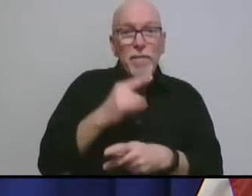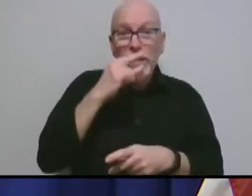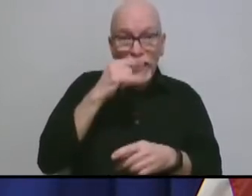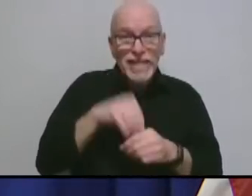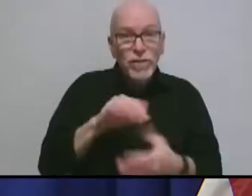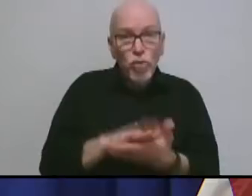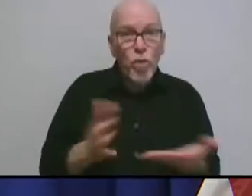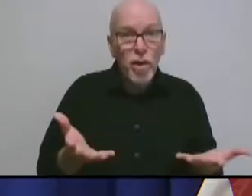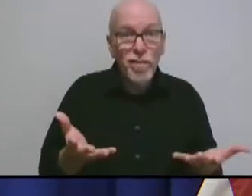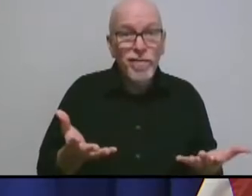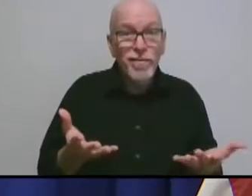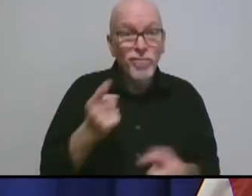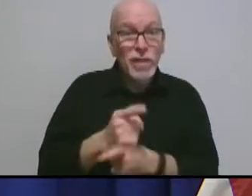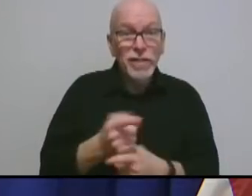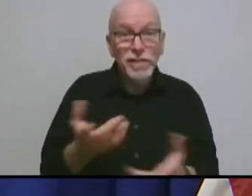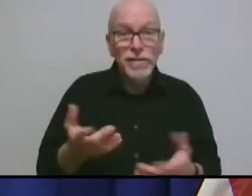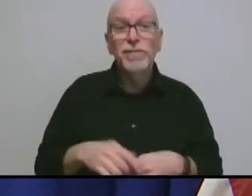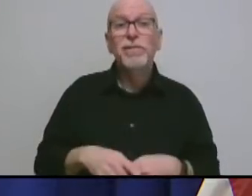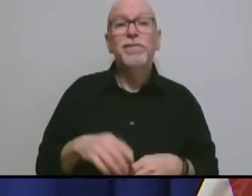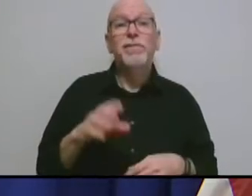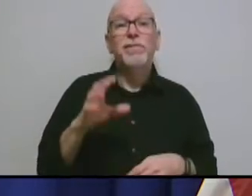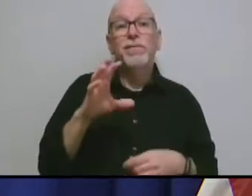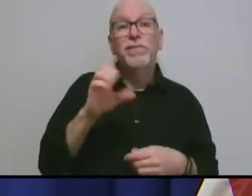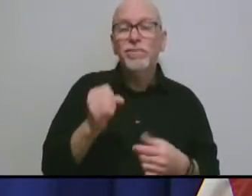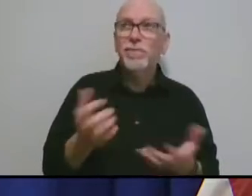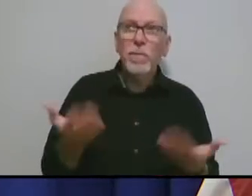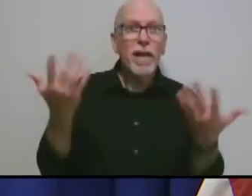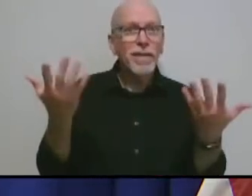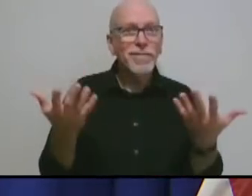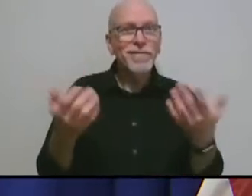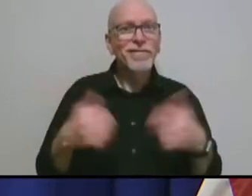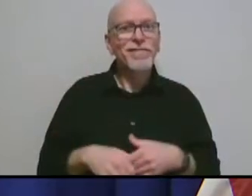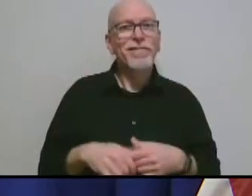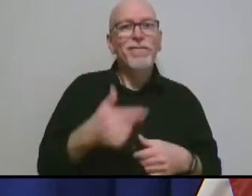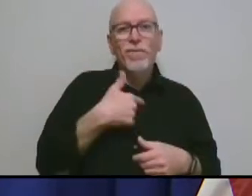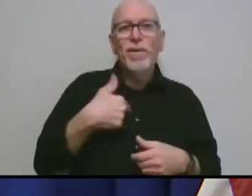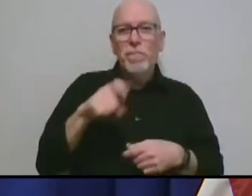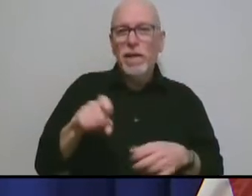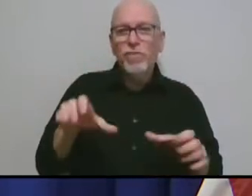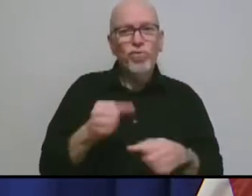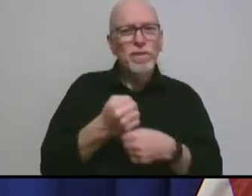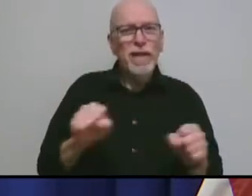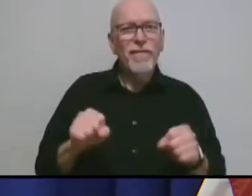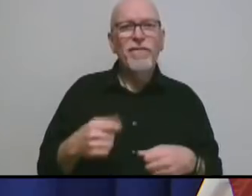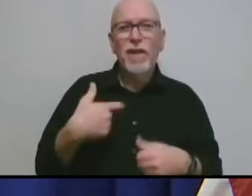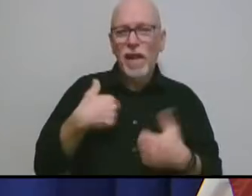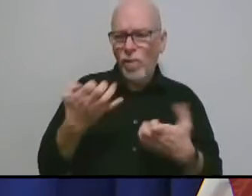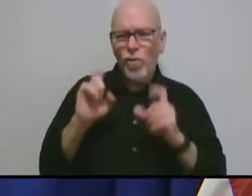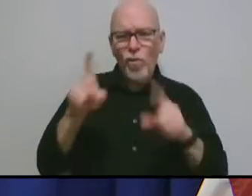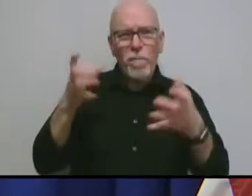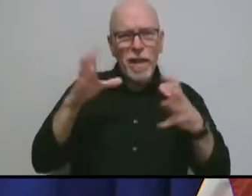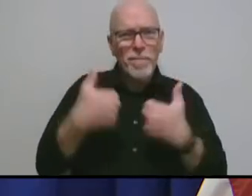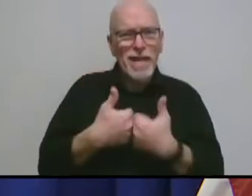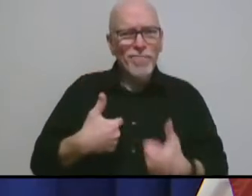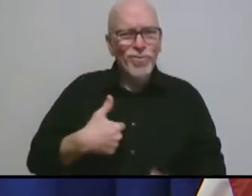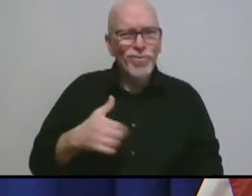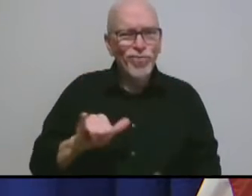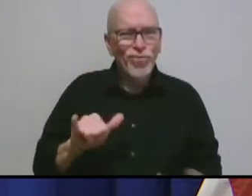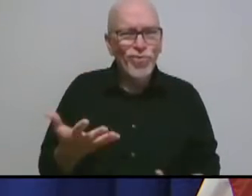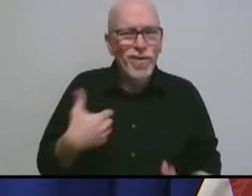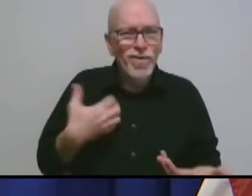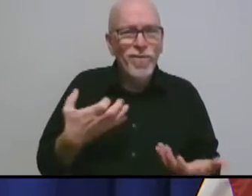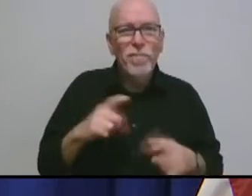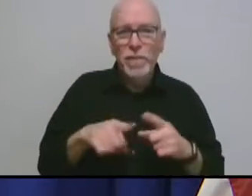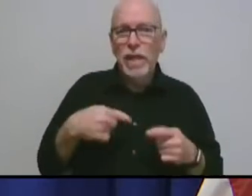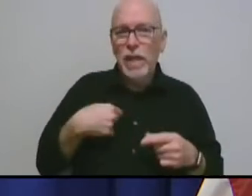school, and so, come on, we gotta do it safely. I want to go to the basketball games too, but I'll do it,